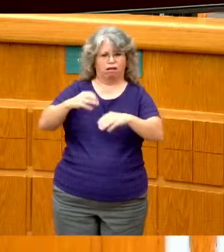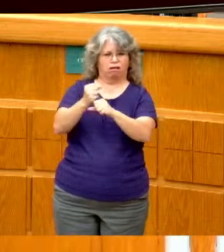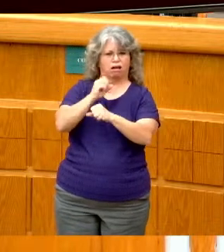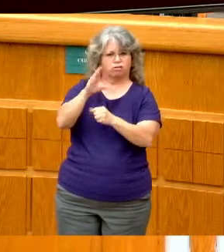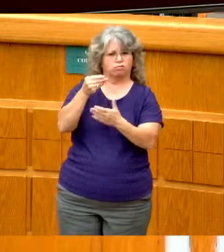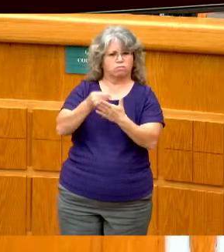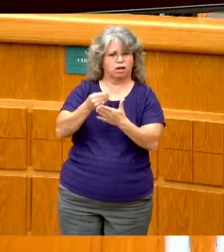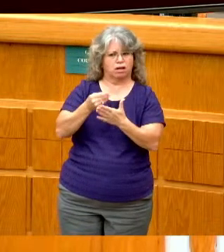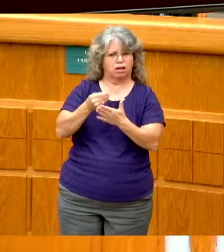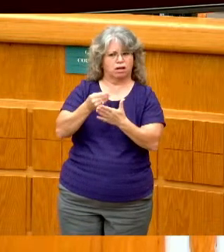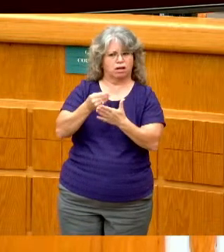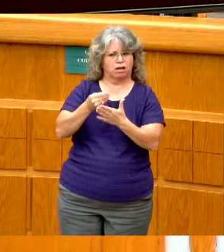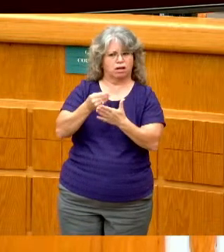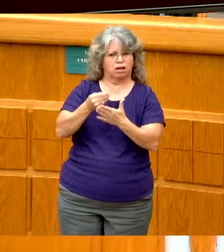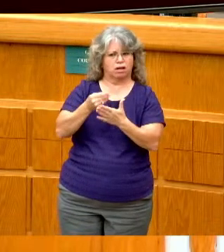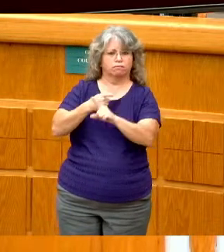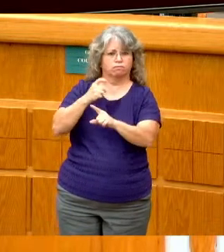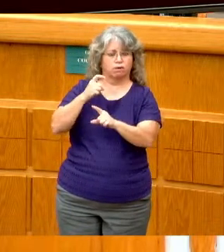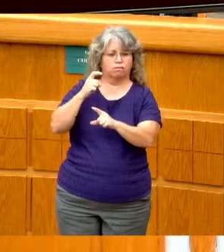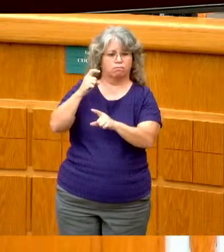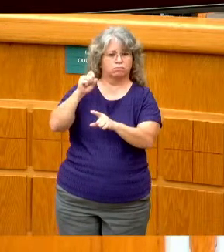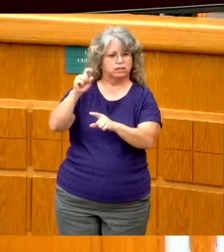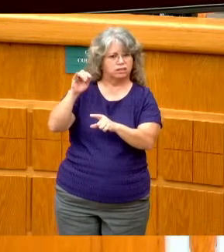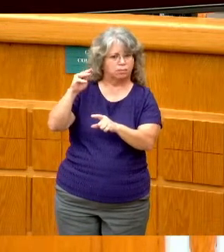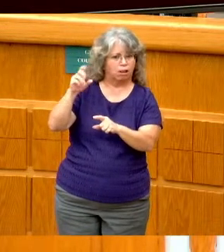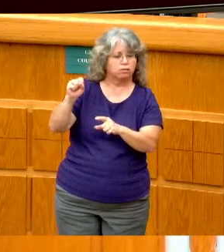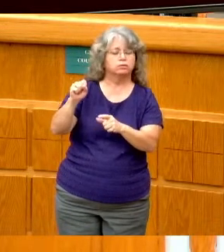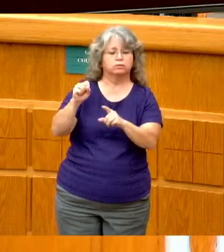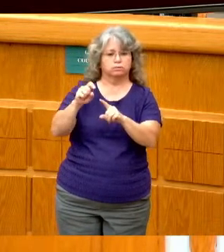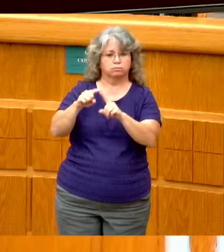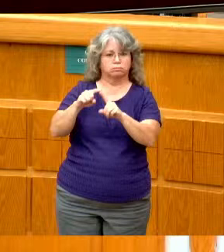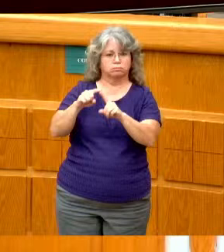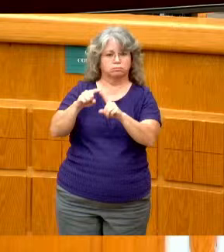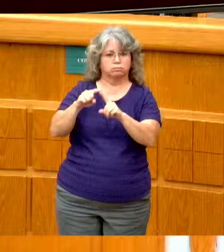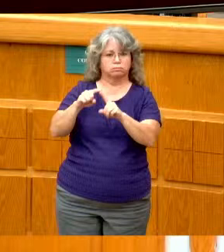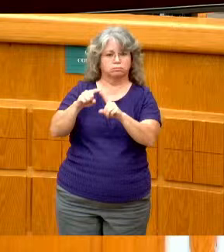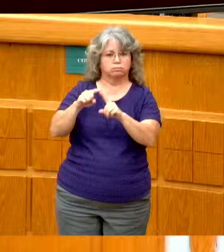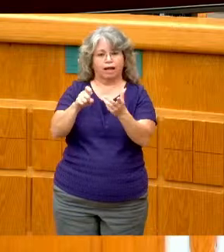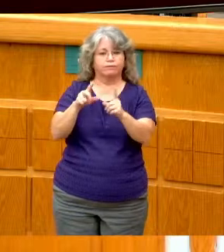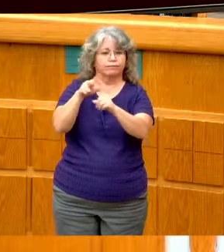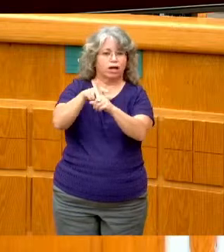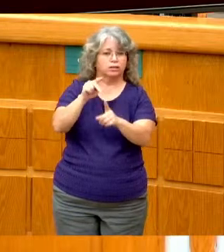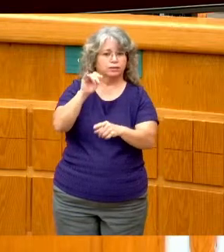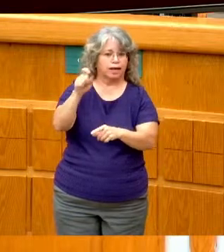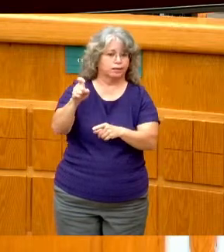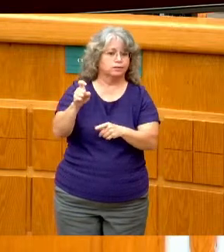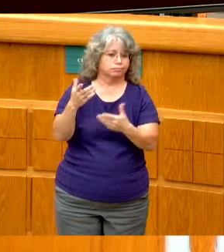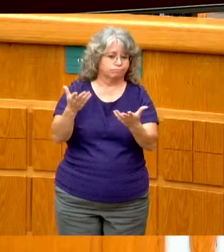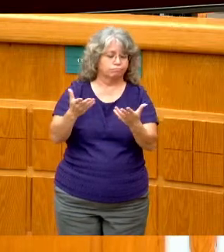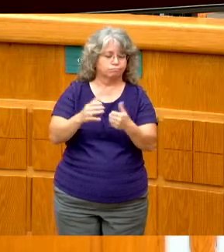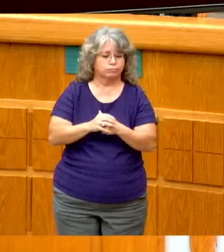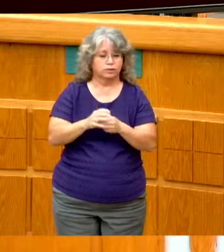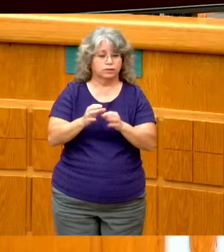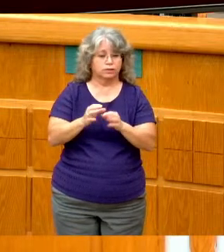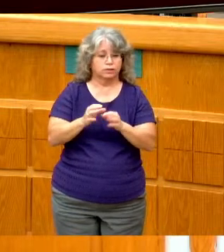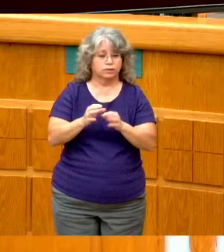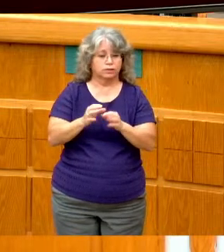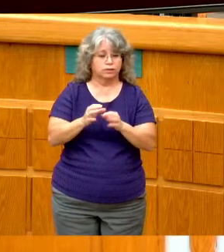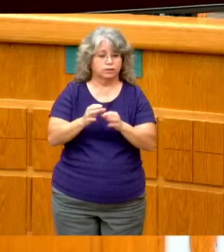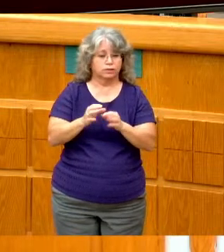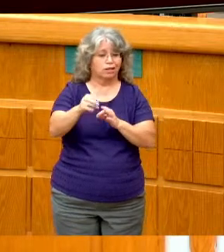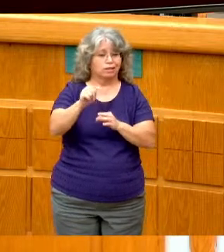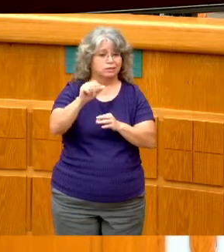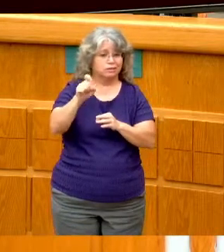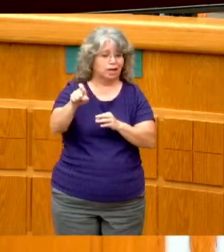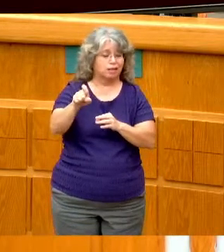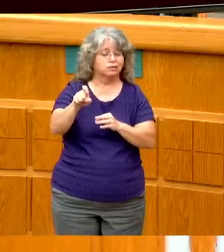into your federal taxes. But how are you going to find out? You got to do your taxes first. So delaying the federal tax